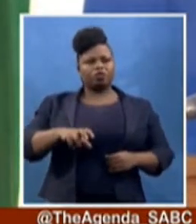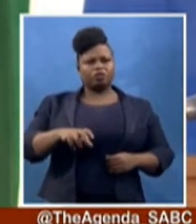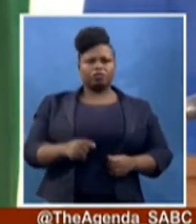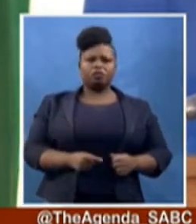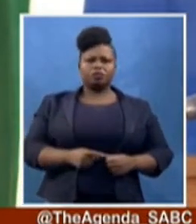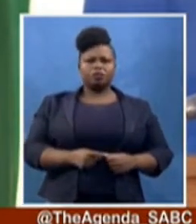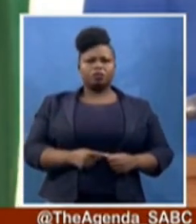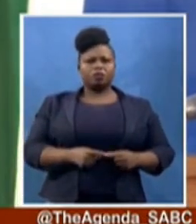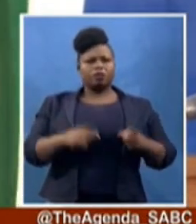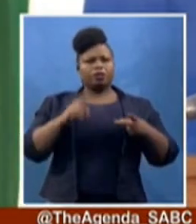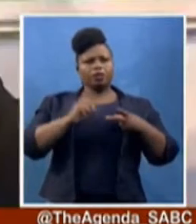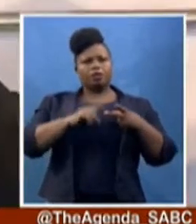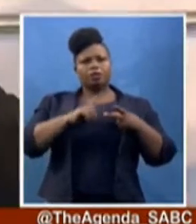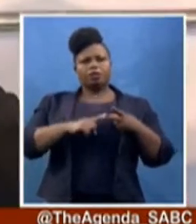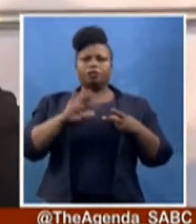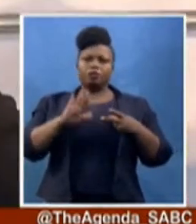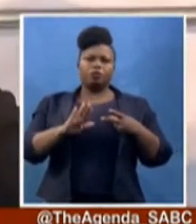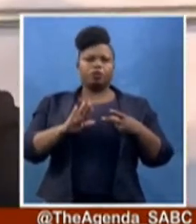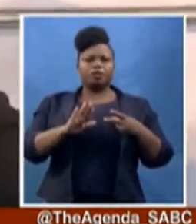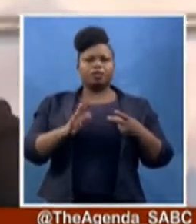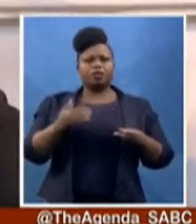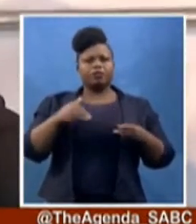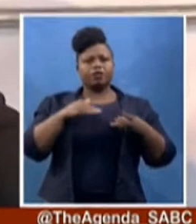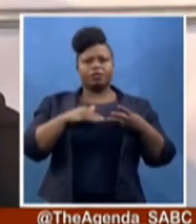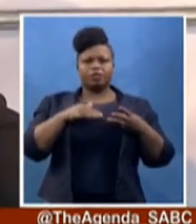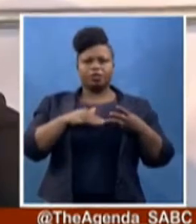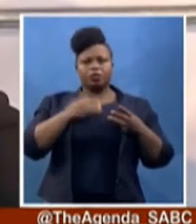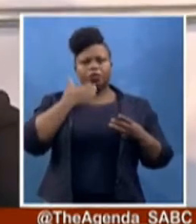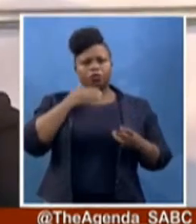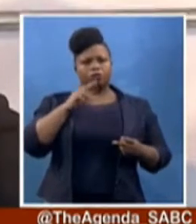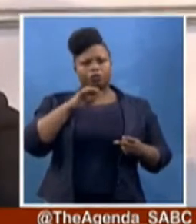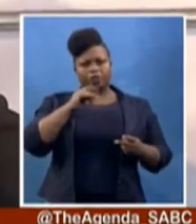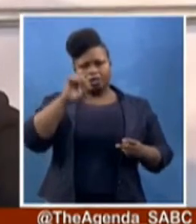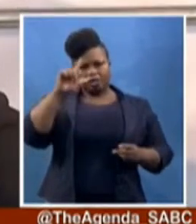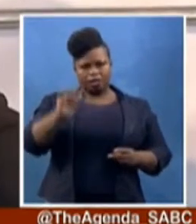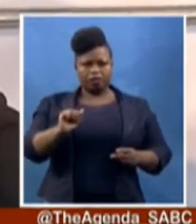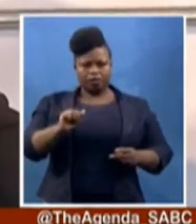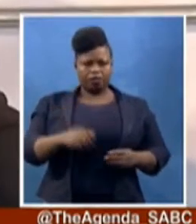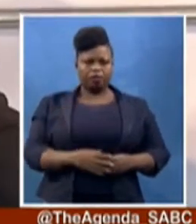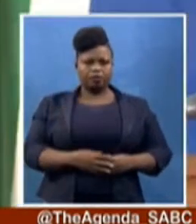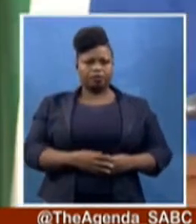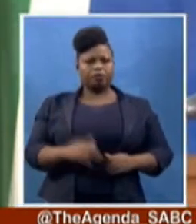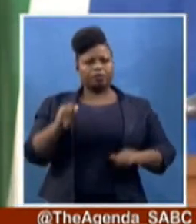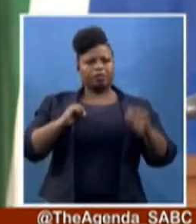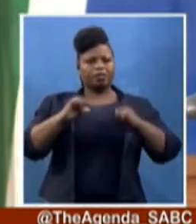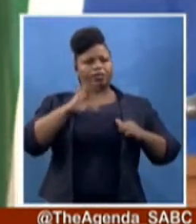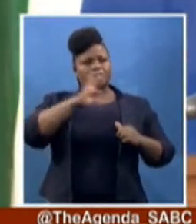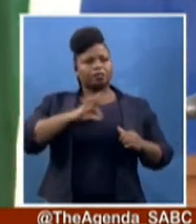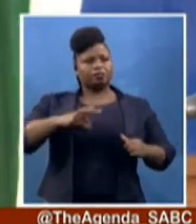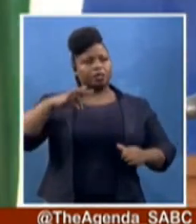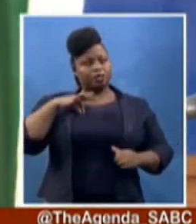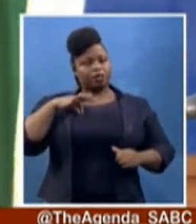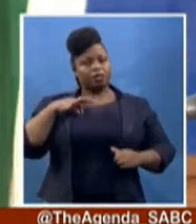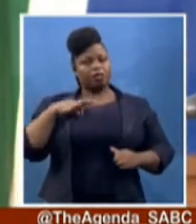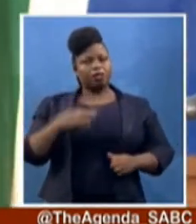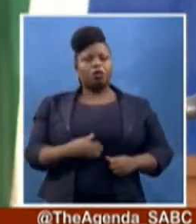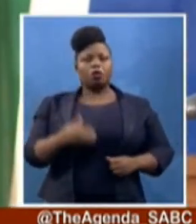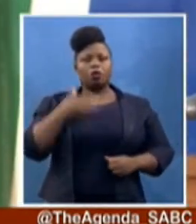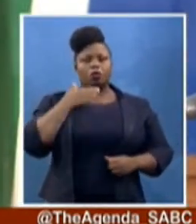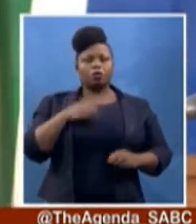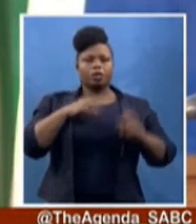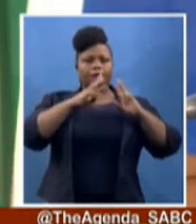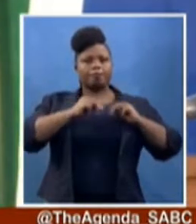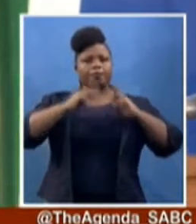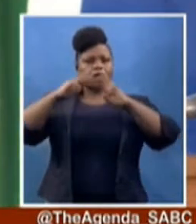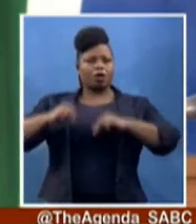Ntombela, the Acting Mayor of the City of the Roses of Mangau, Councillor Lebogang. It's